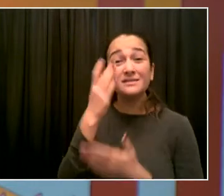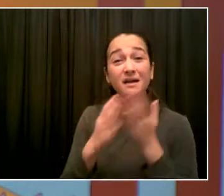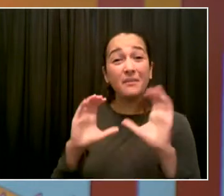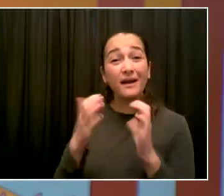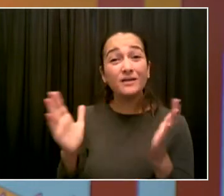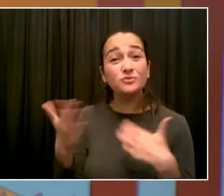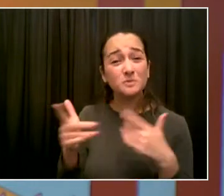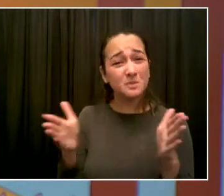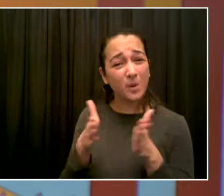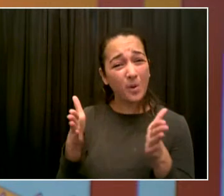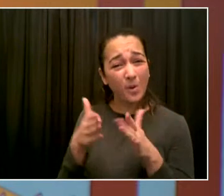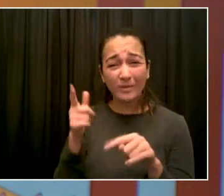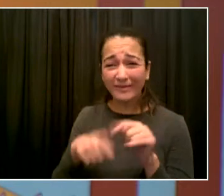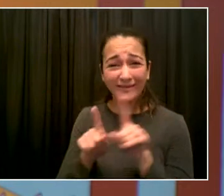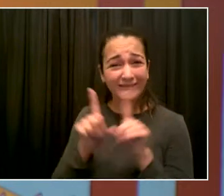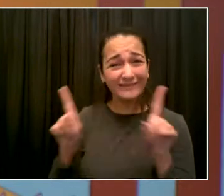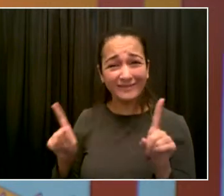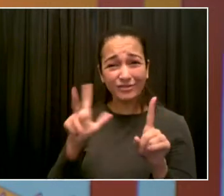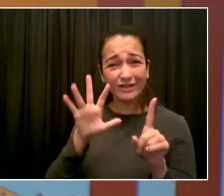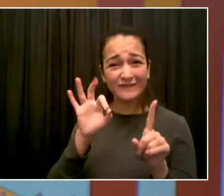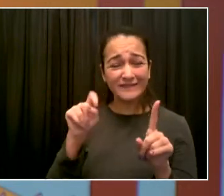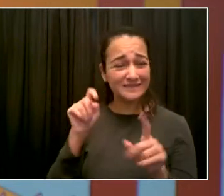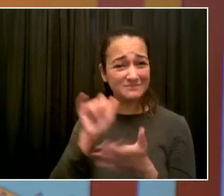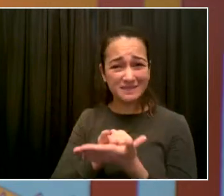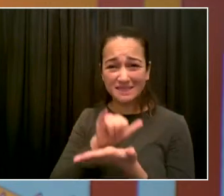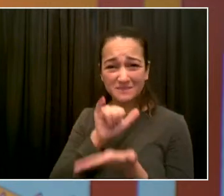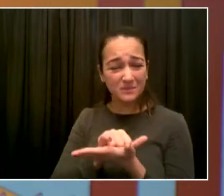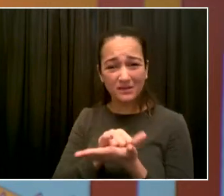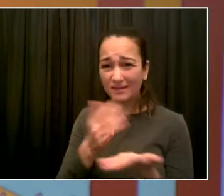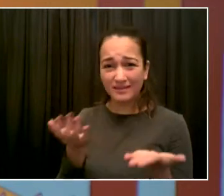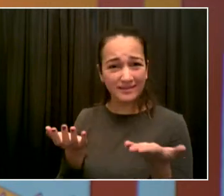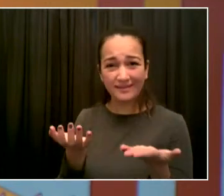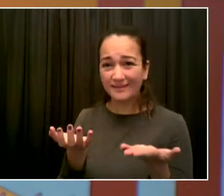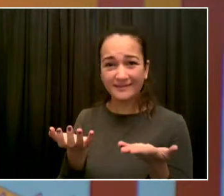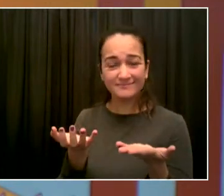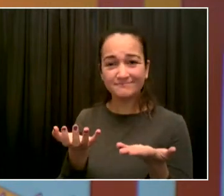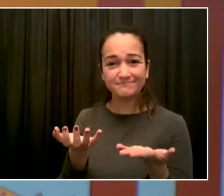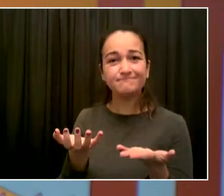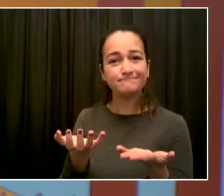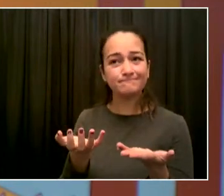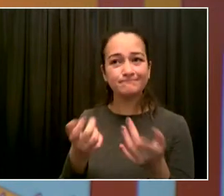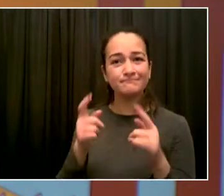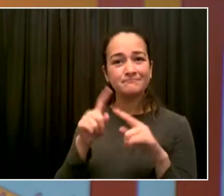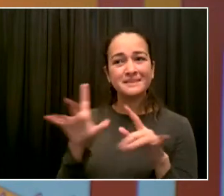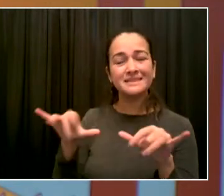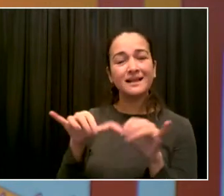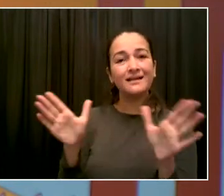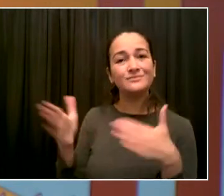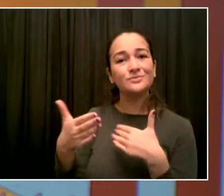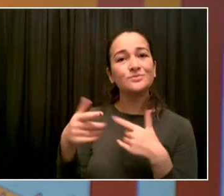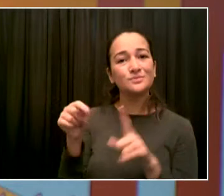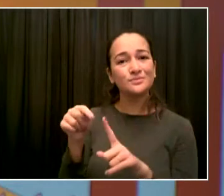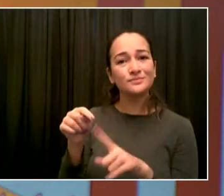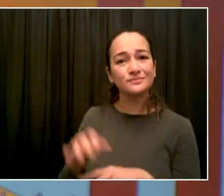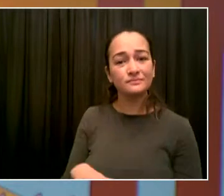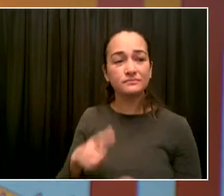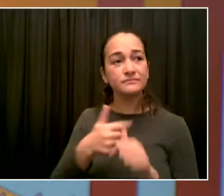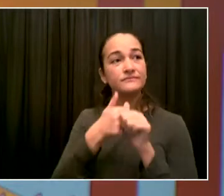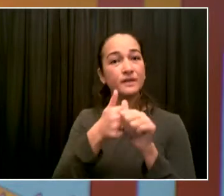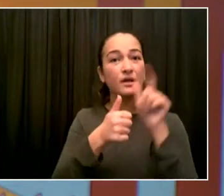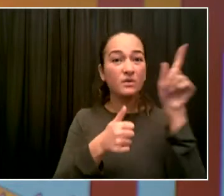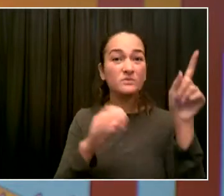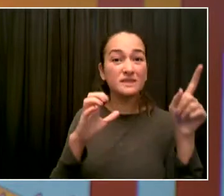we see from the CDC guidance the value of masking and distance both play a